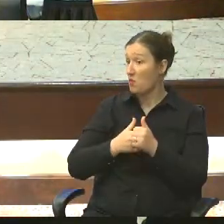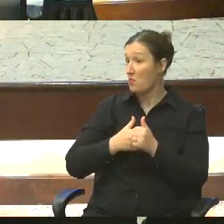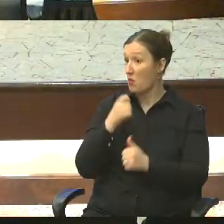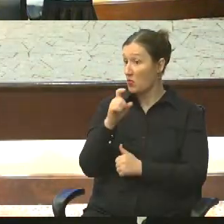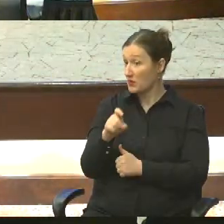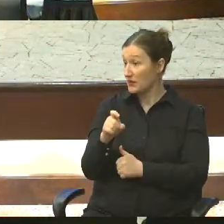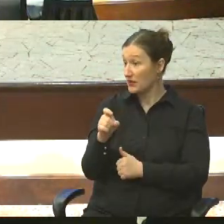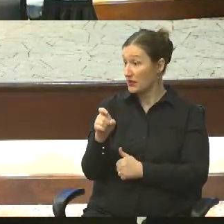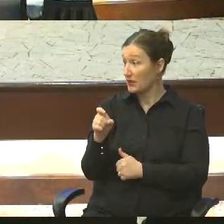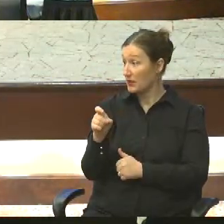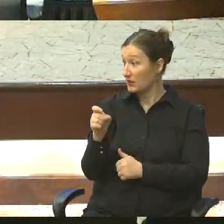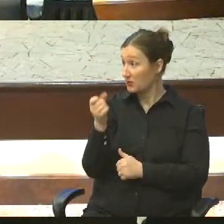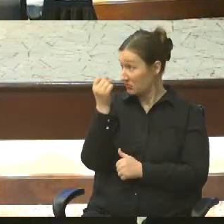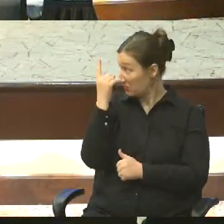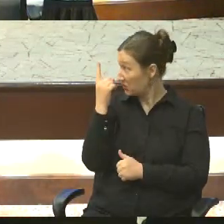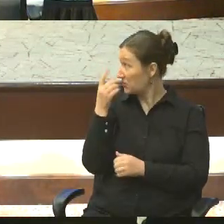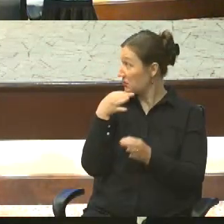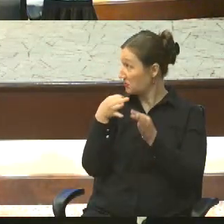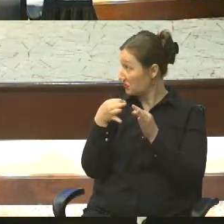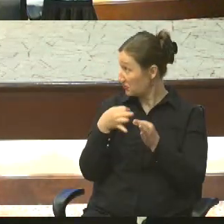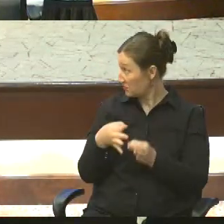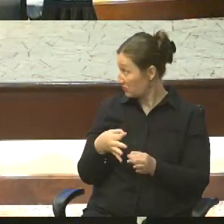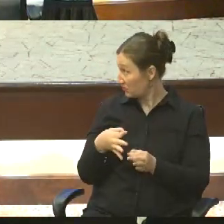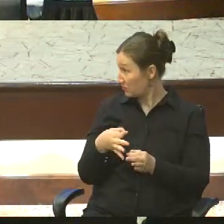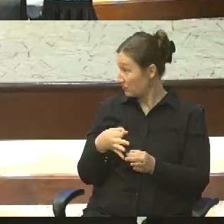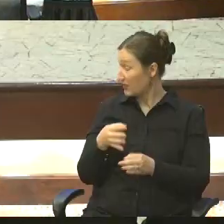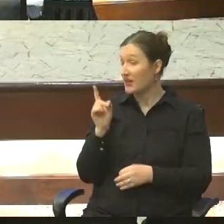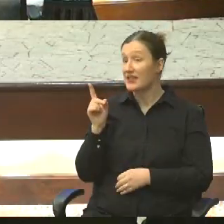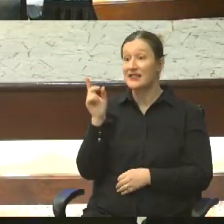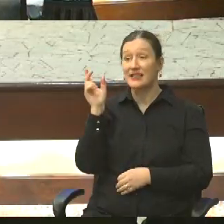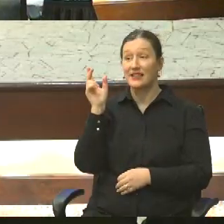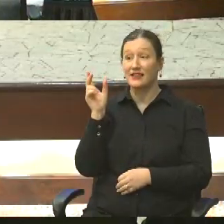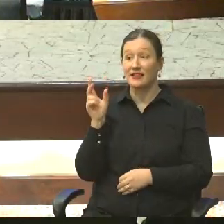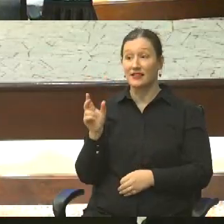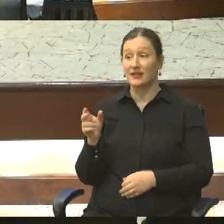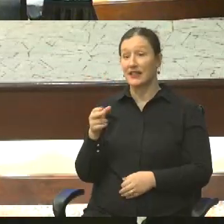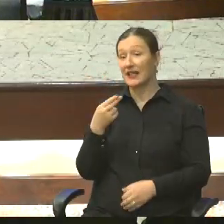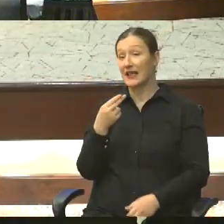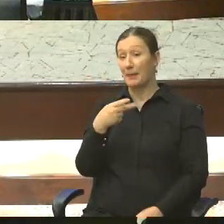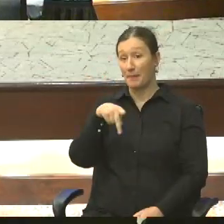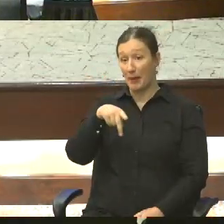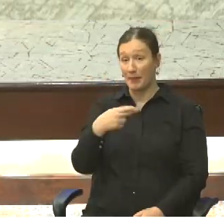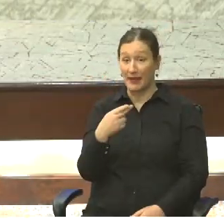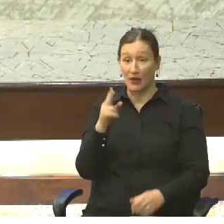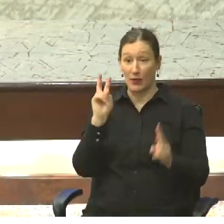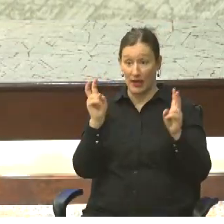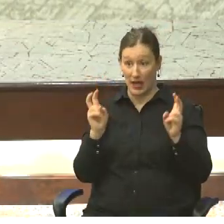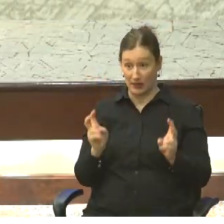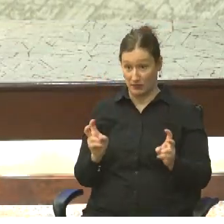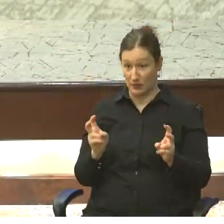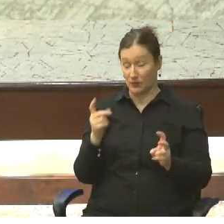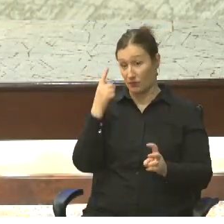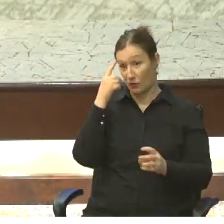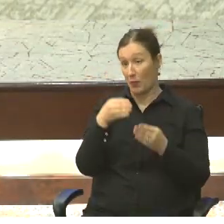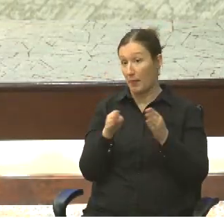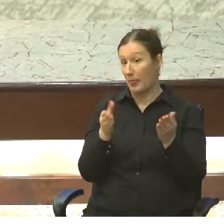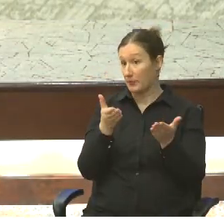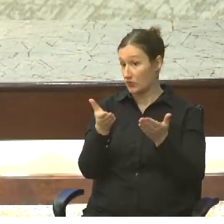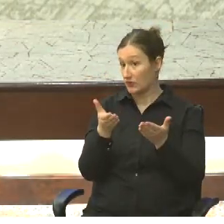about, perhaps? These are the public hearing items for the planning section of the agenda, and this is Clint Peters, Director of Development Services.